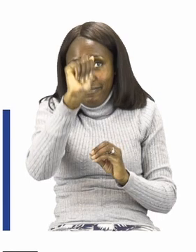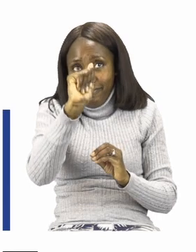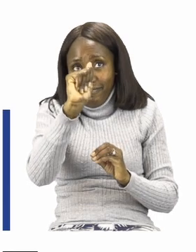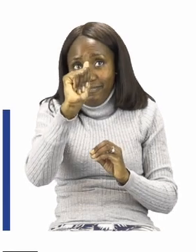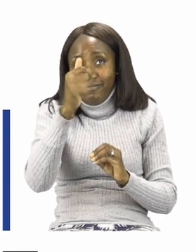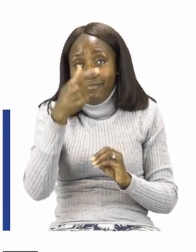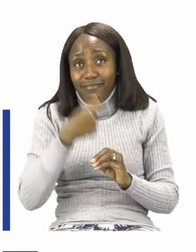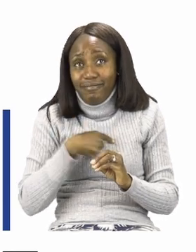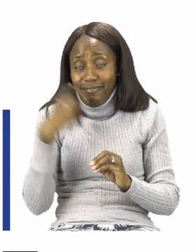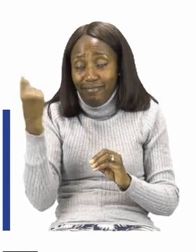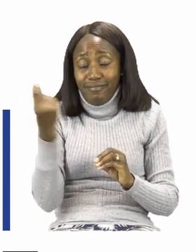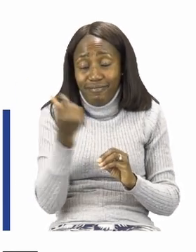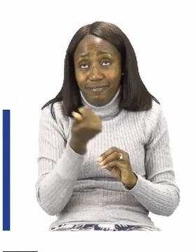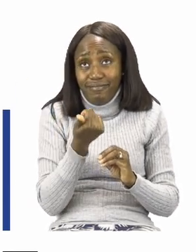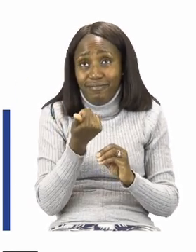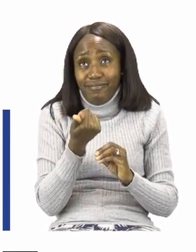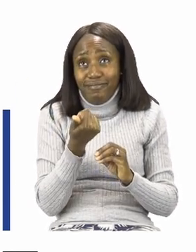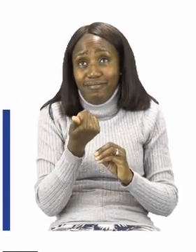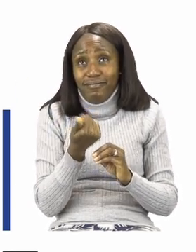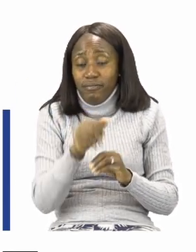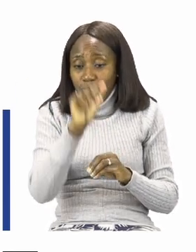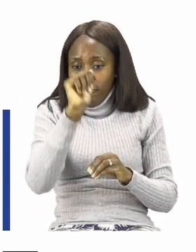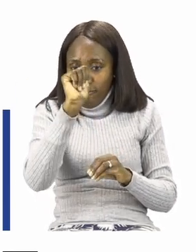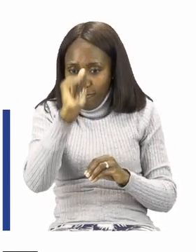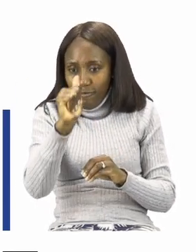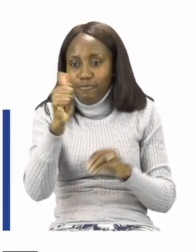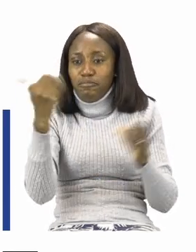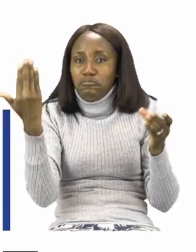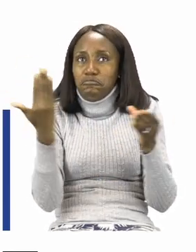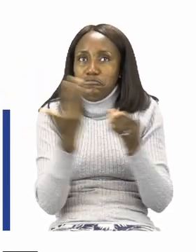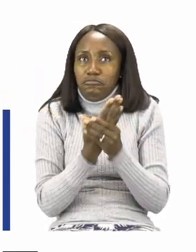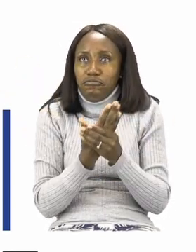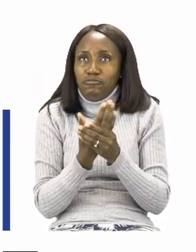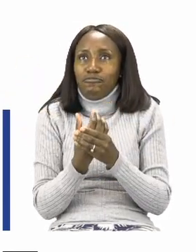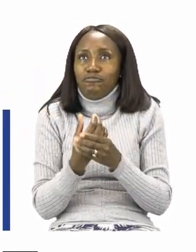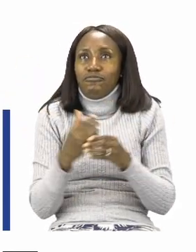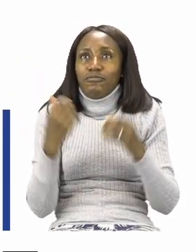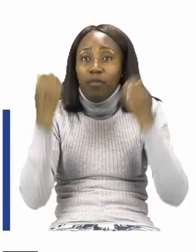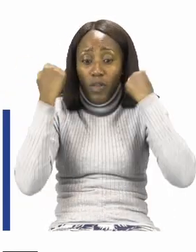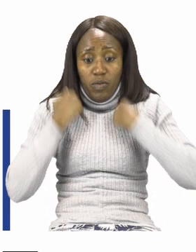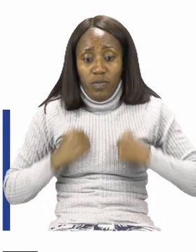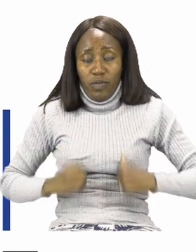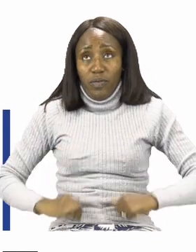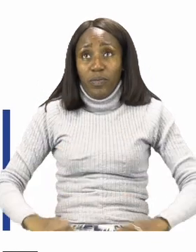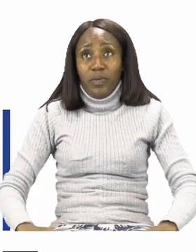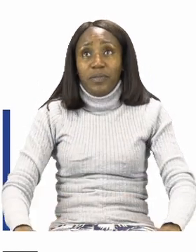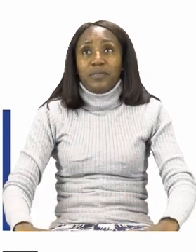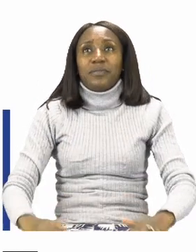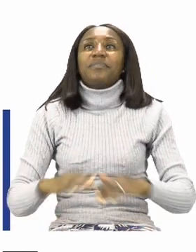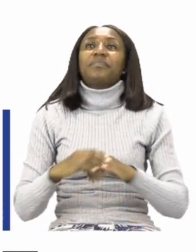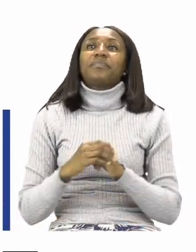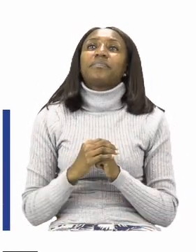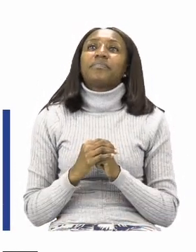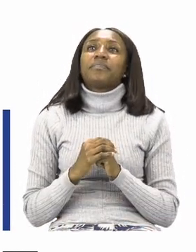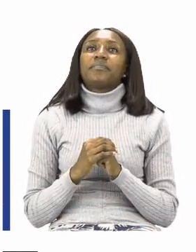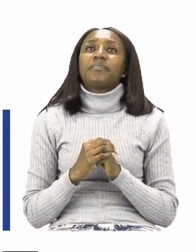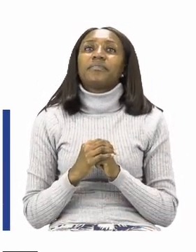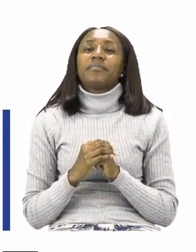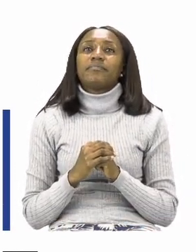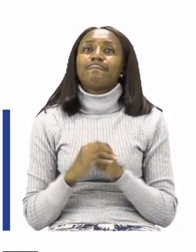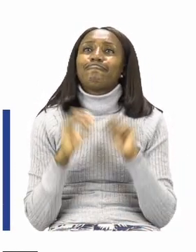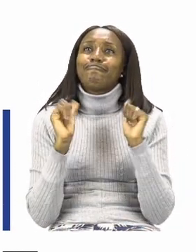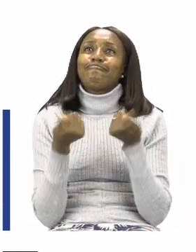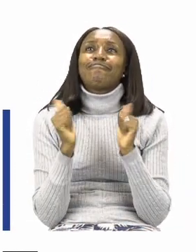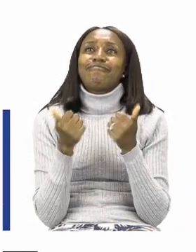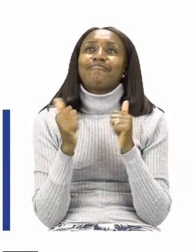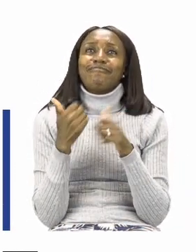will read, I bought a new dress. Great job,